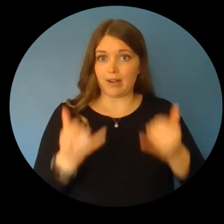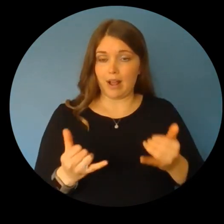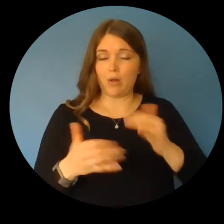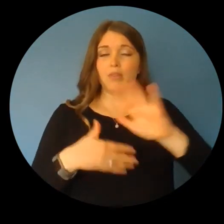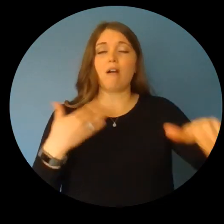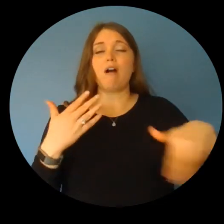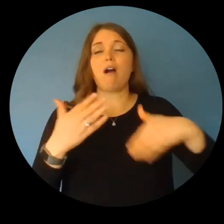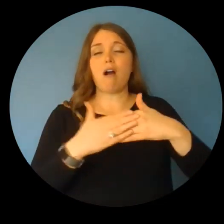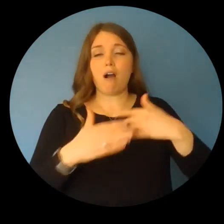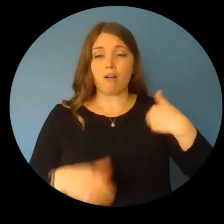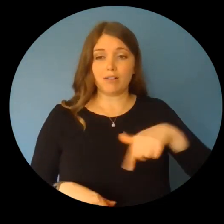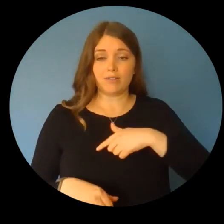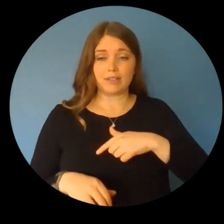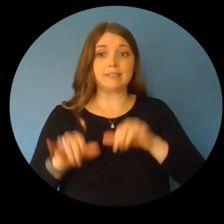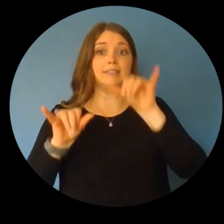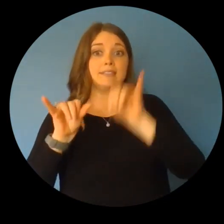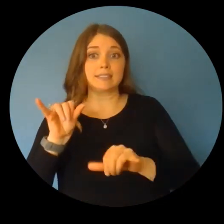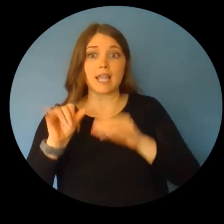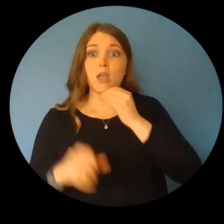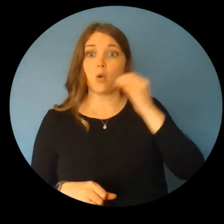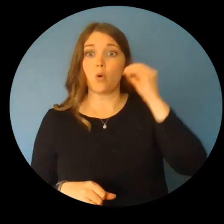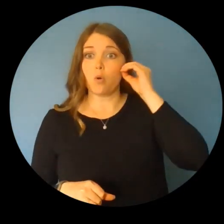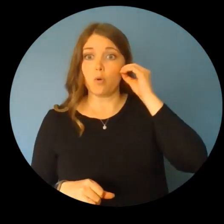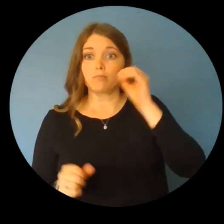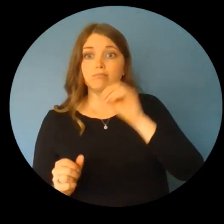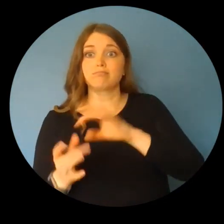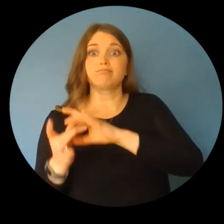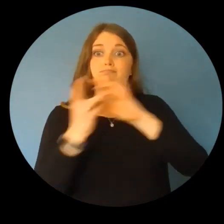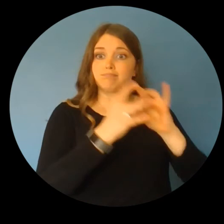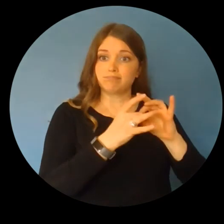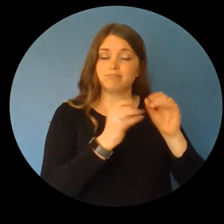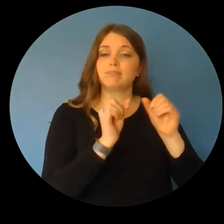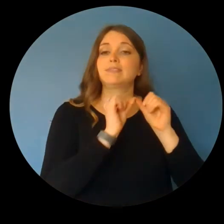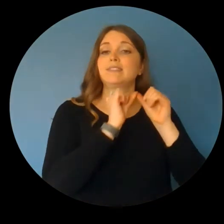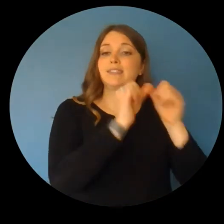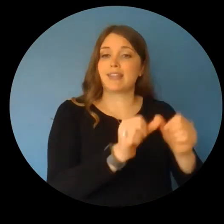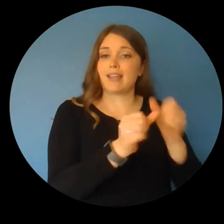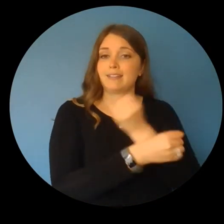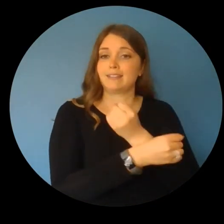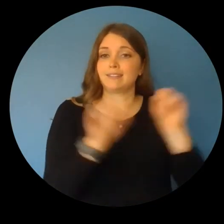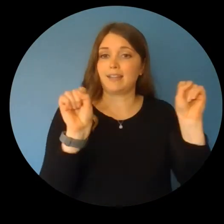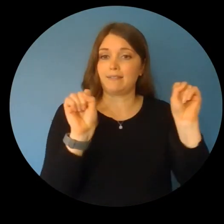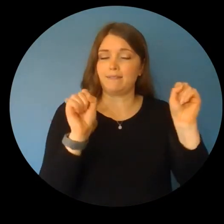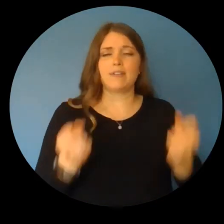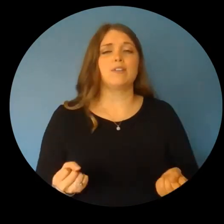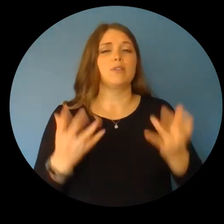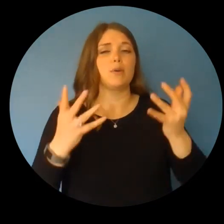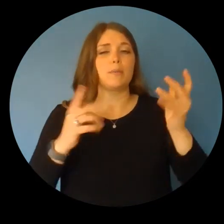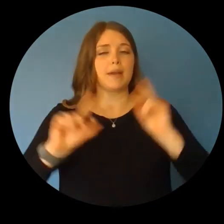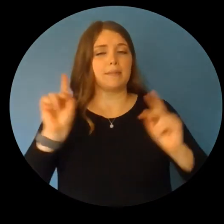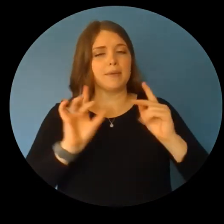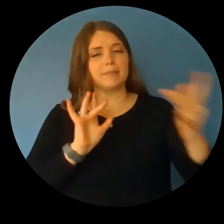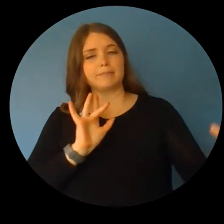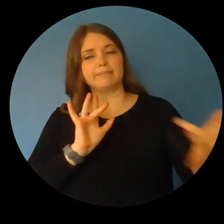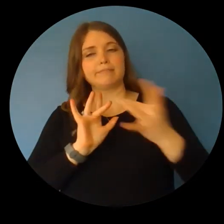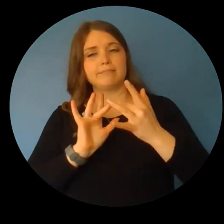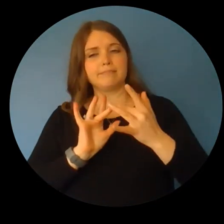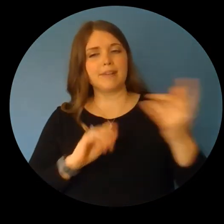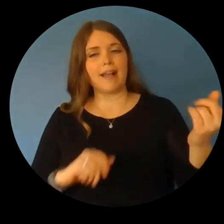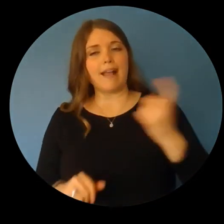us are staying home if we can, and that we are staying safe. So I've had lots of people reach out to me and ask me